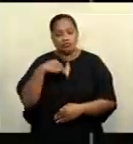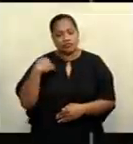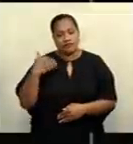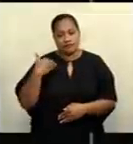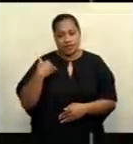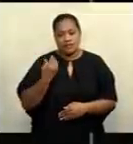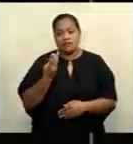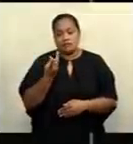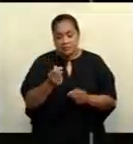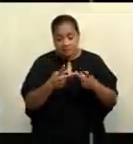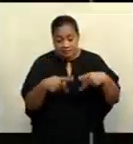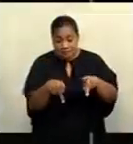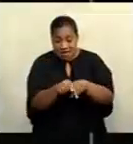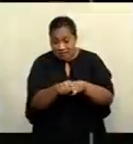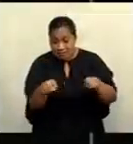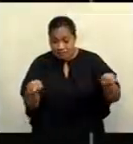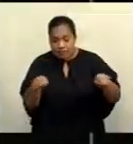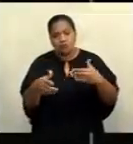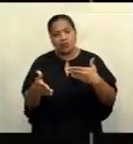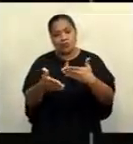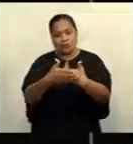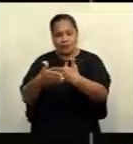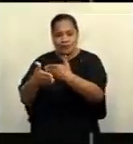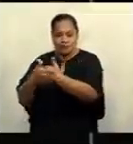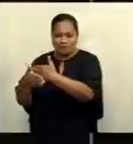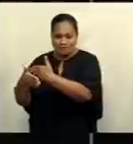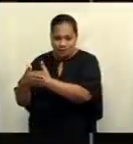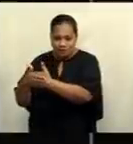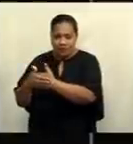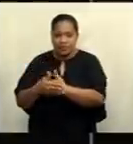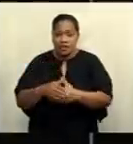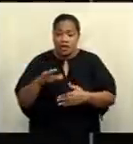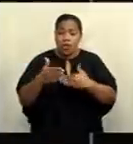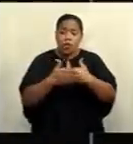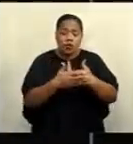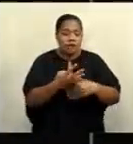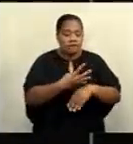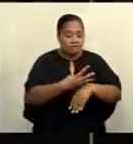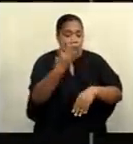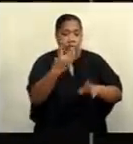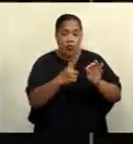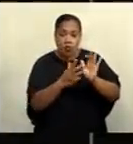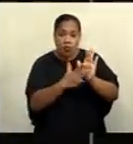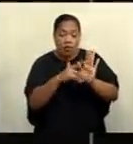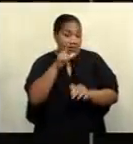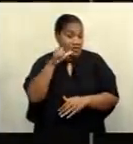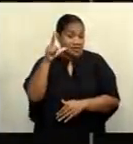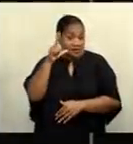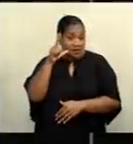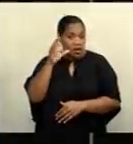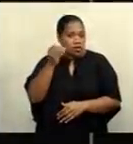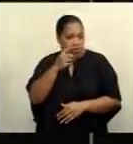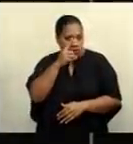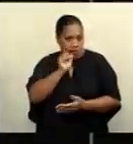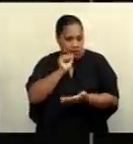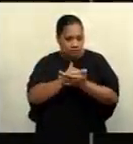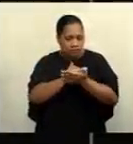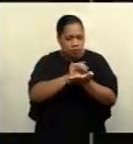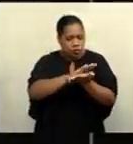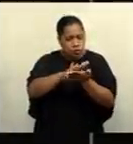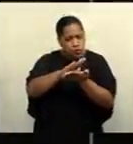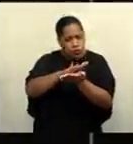some sites of interest in town. The sites were closed from 4 p.m. yesterday to allow for a thorough